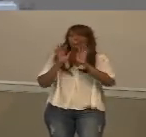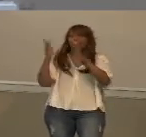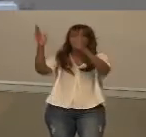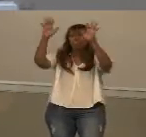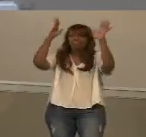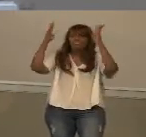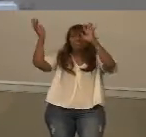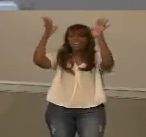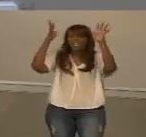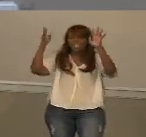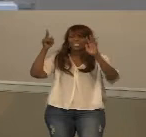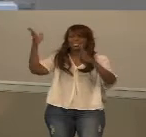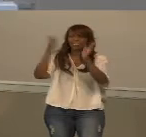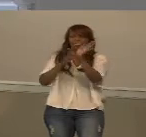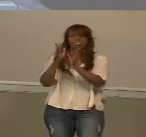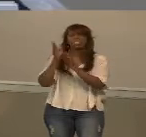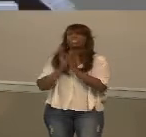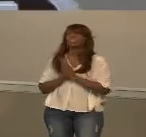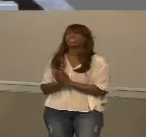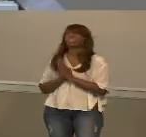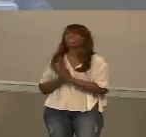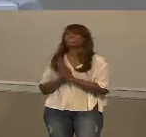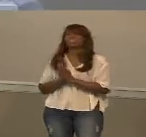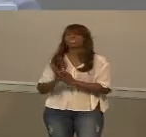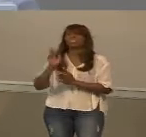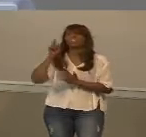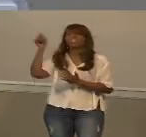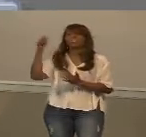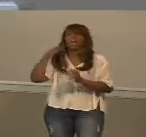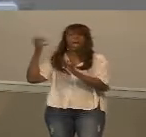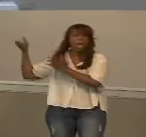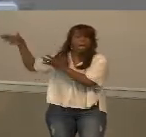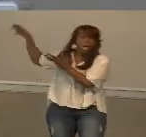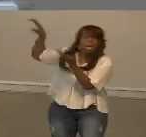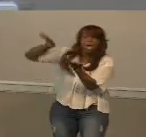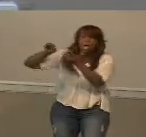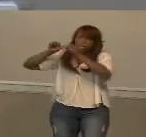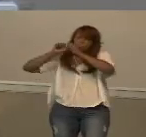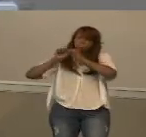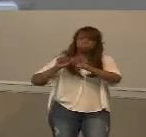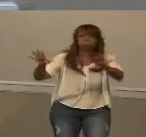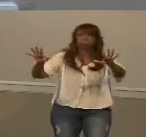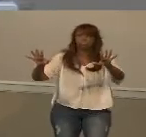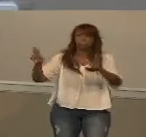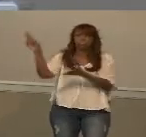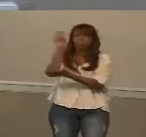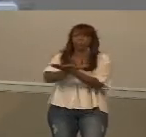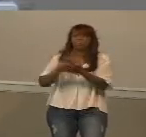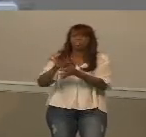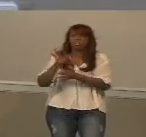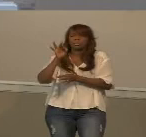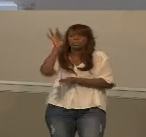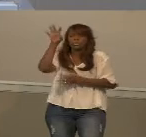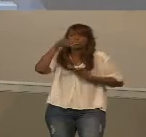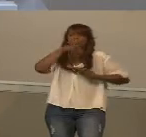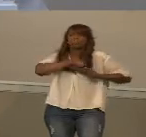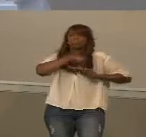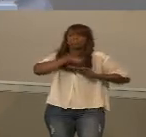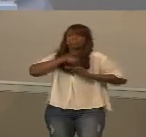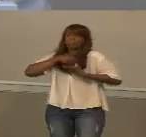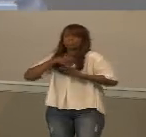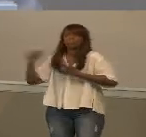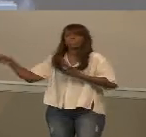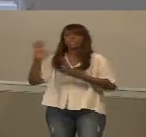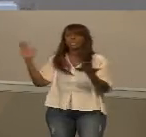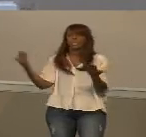in the name of Jesus, God, that your Holy Spirit will come and rest. Hallelujah, oh God. I ask that a